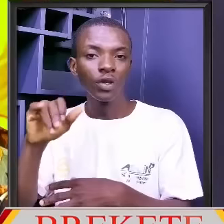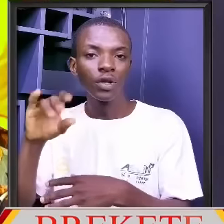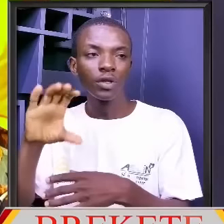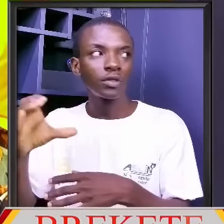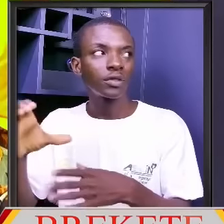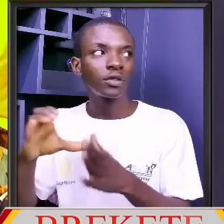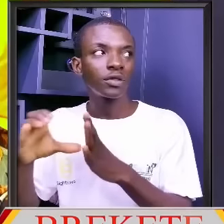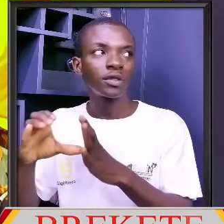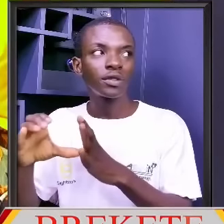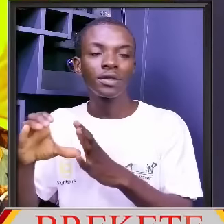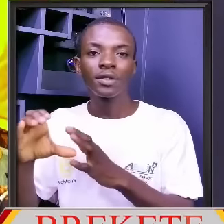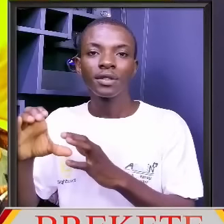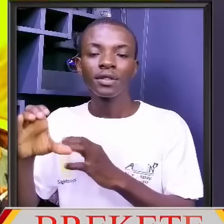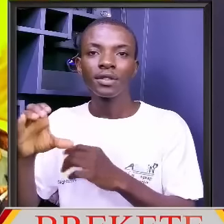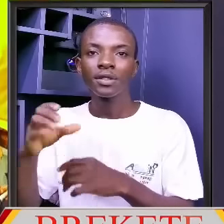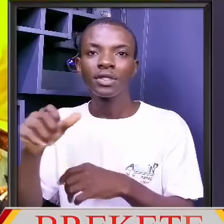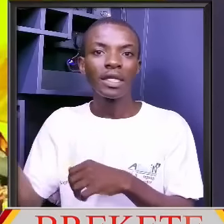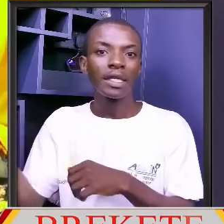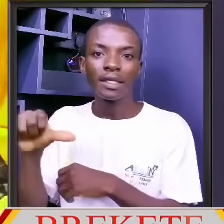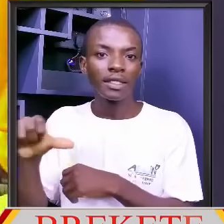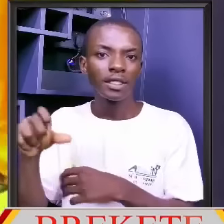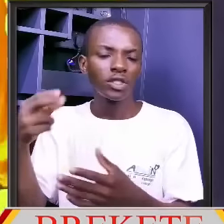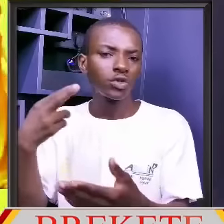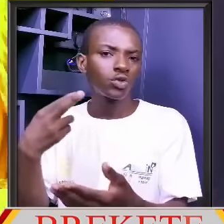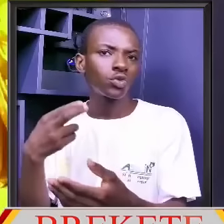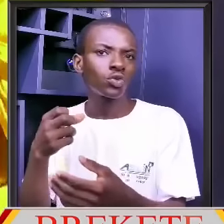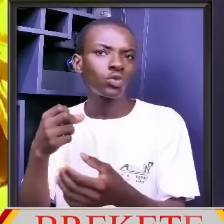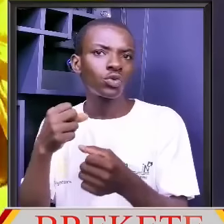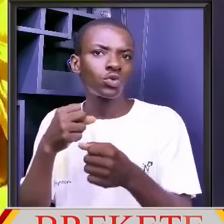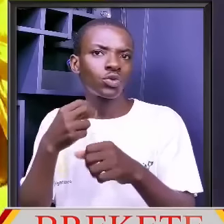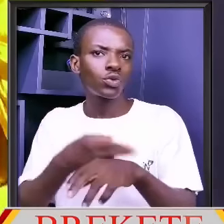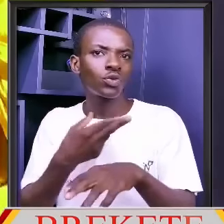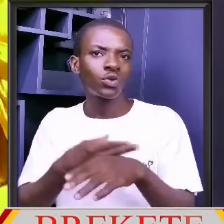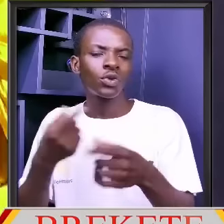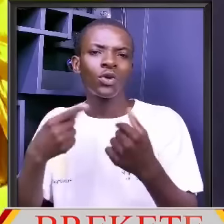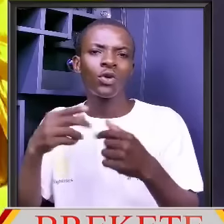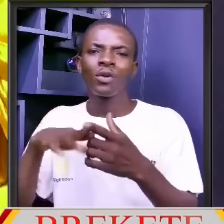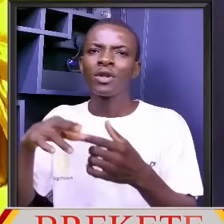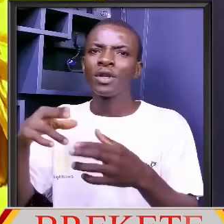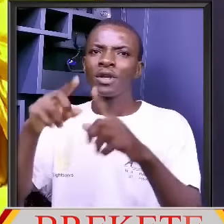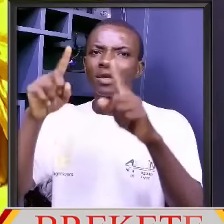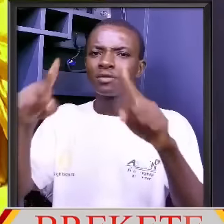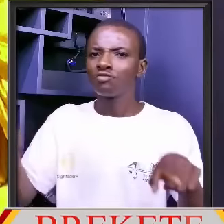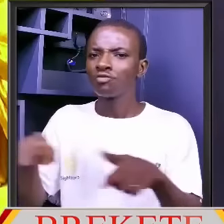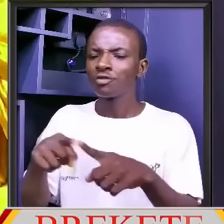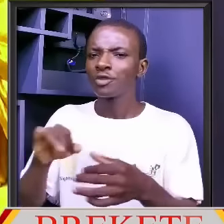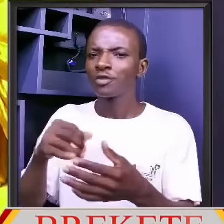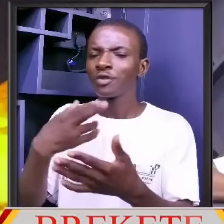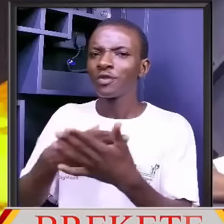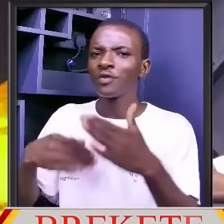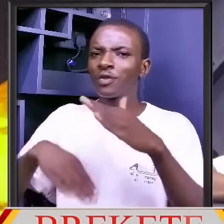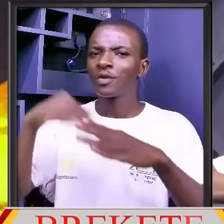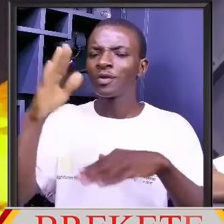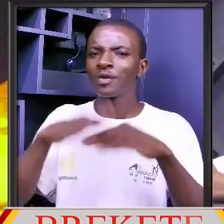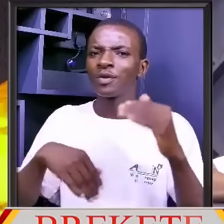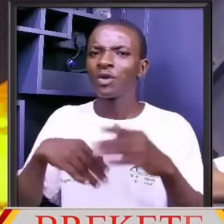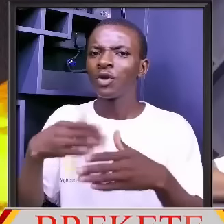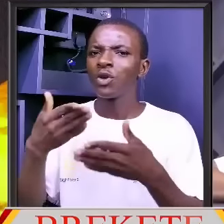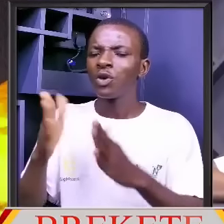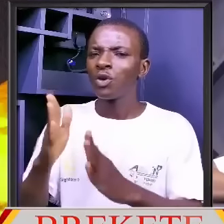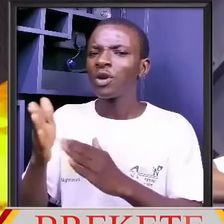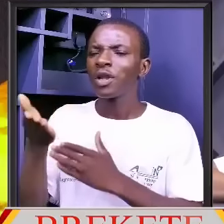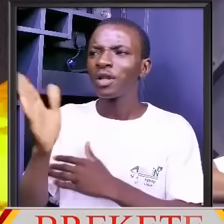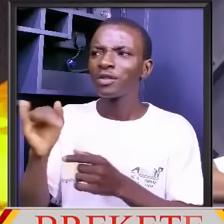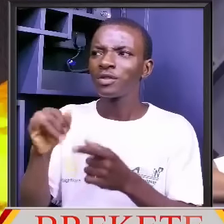Psalm chapter 18, verse 22. Apprentice pastor, the don't rejected start. Stone. Mm-hmm. We can't become the cornerstone of the building. Let's appreciate apprentice pastor. God allowed you to